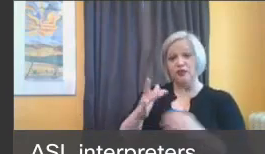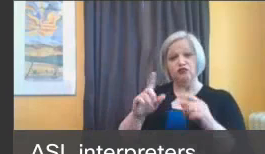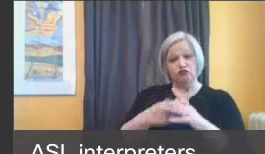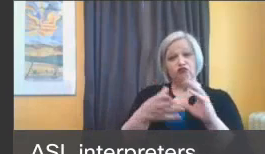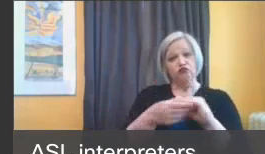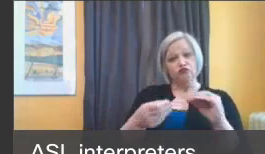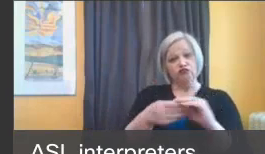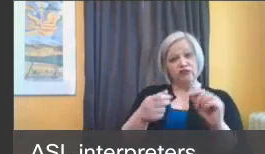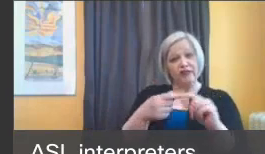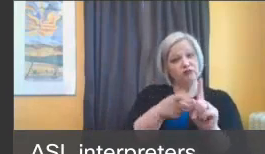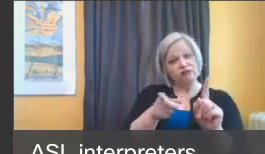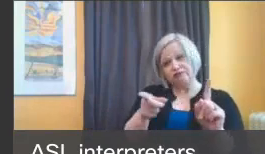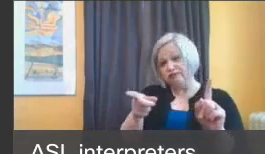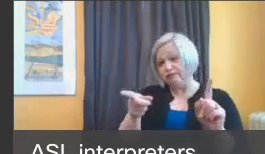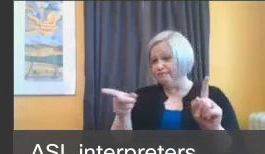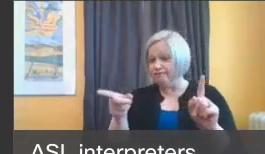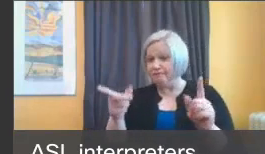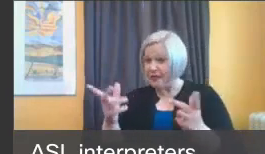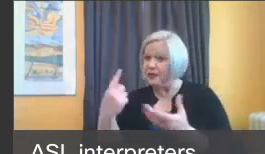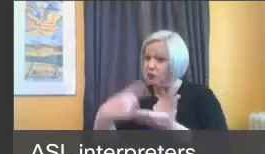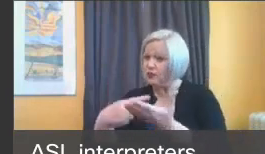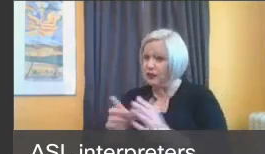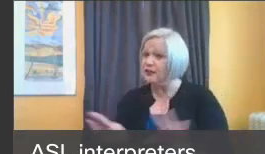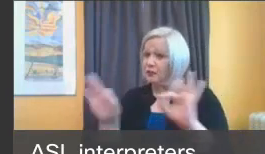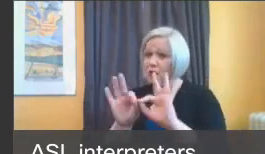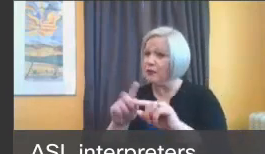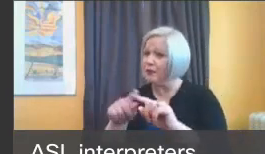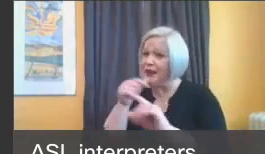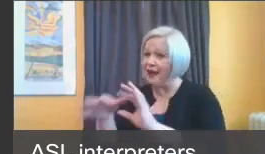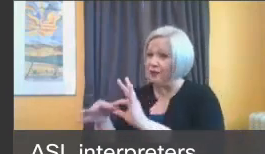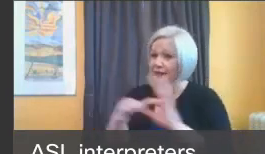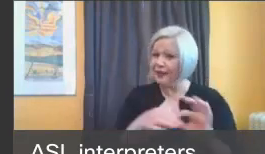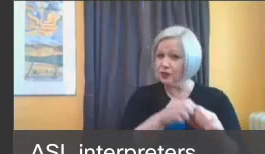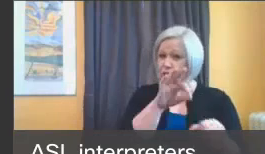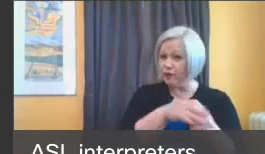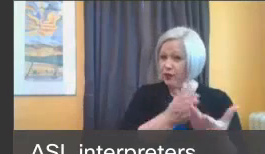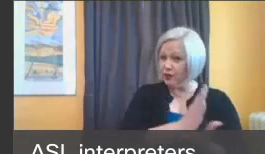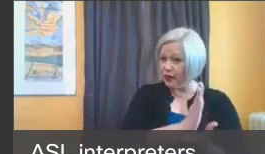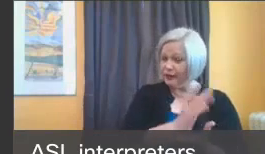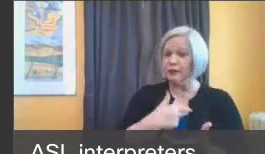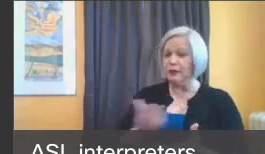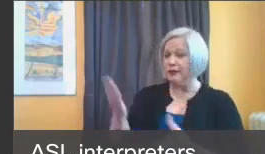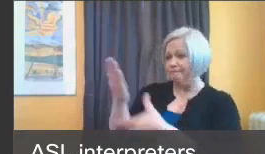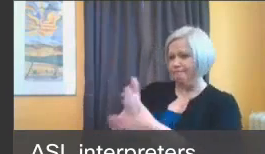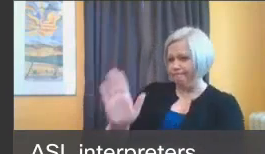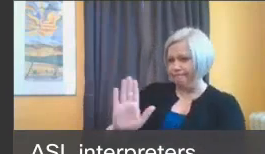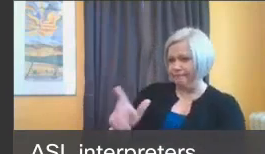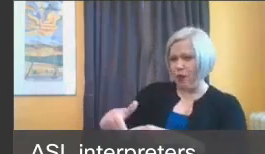discuss possibly important but unrelated topics, I or Melissa will interrupt and ask them to refrain from doing